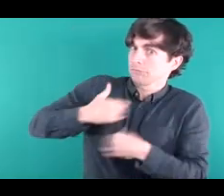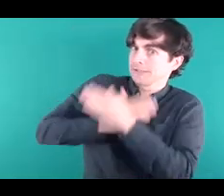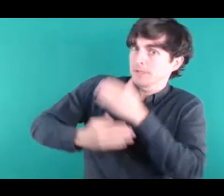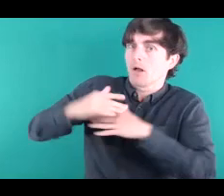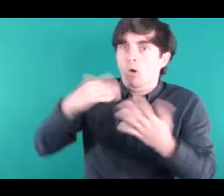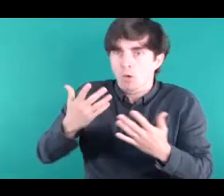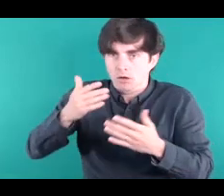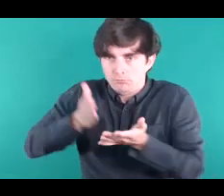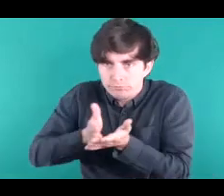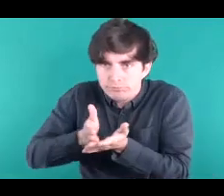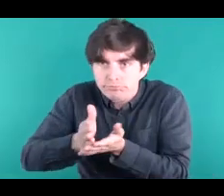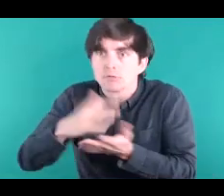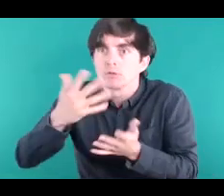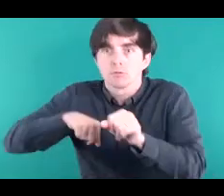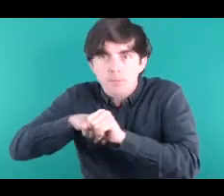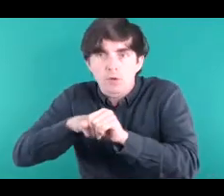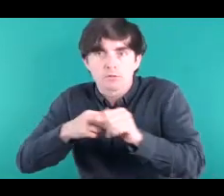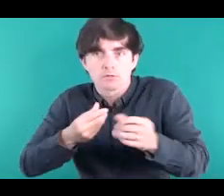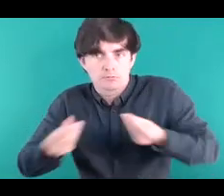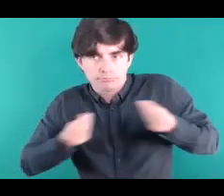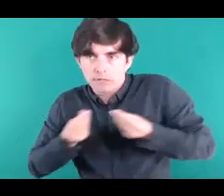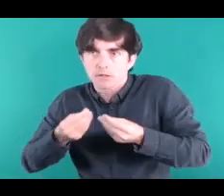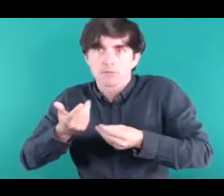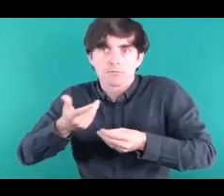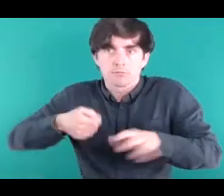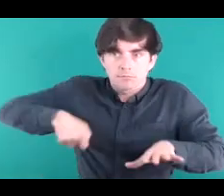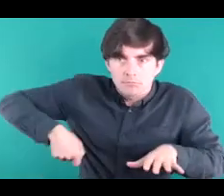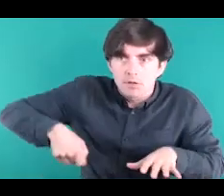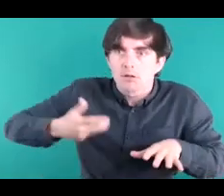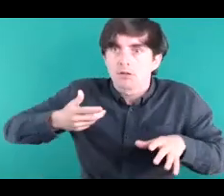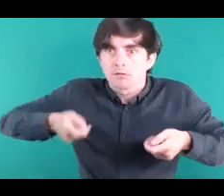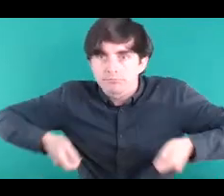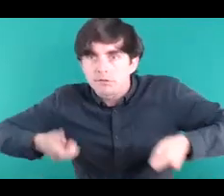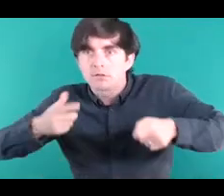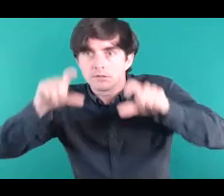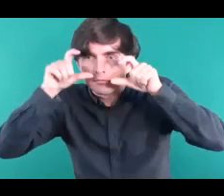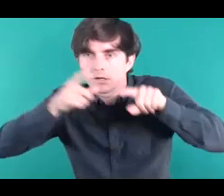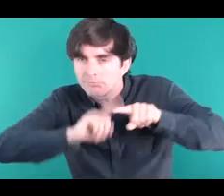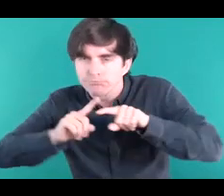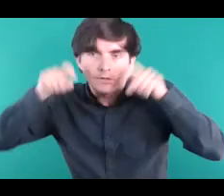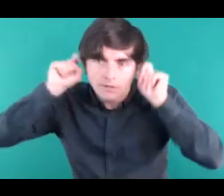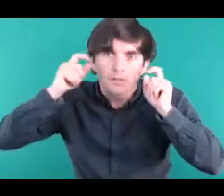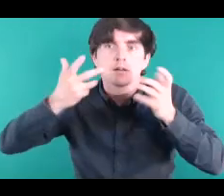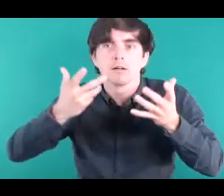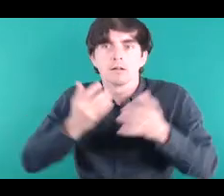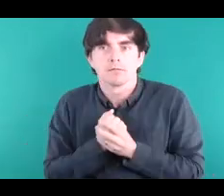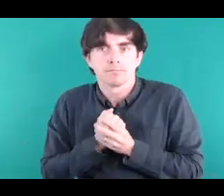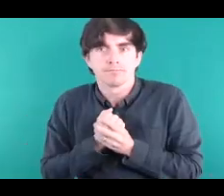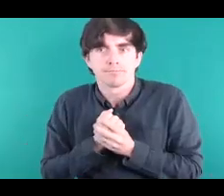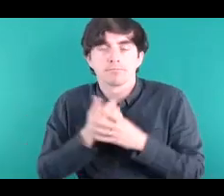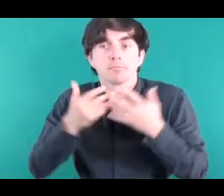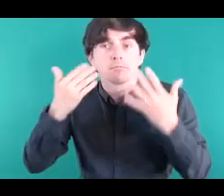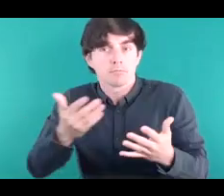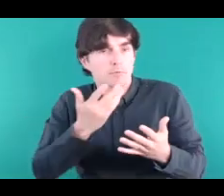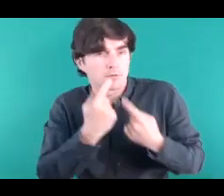So we started in May reviewing the different trackers that have been in place globally